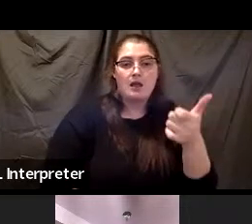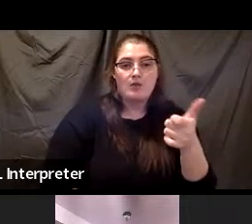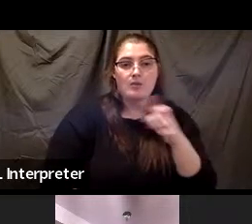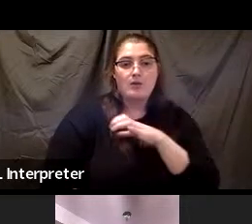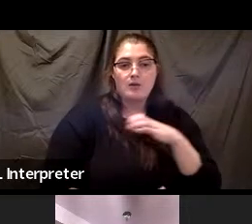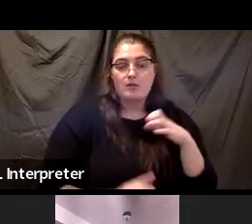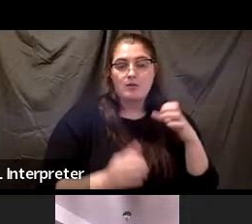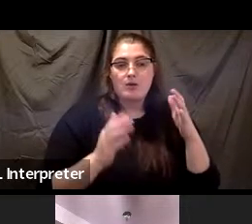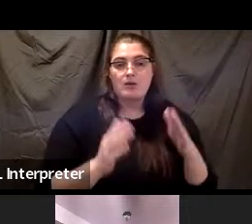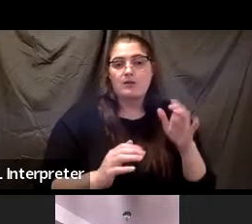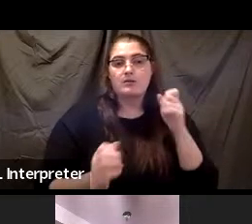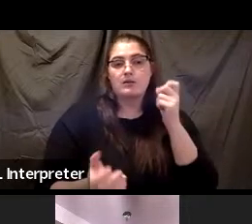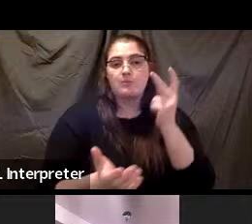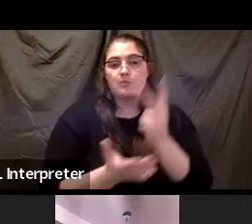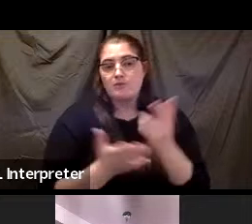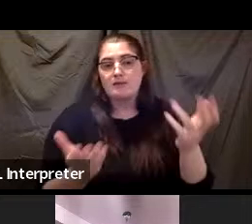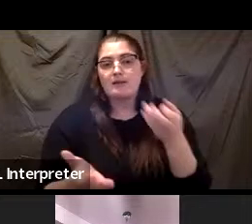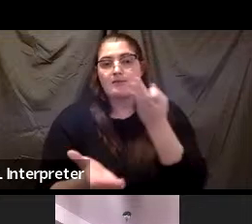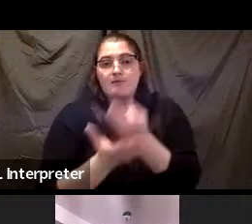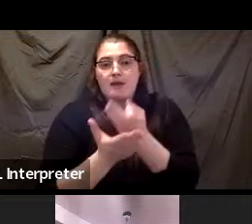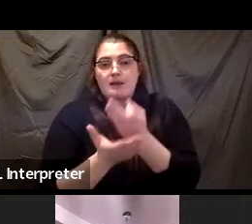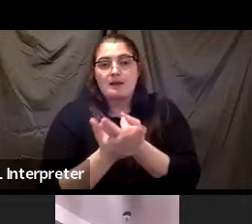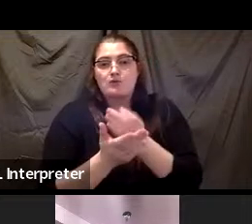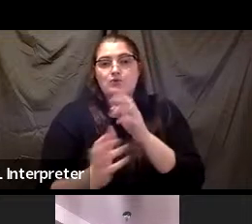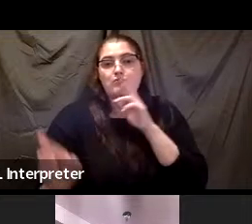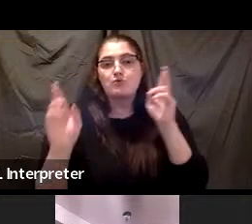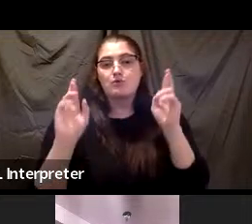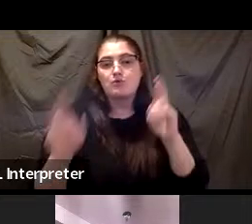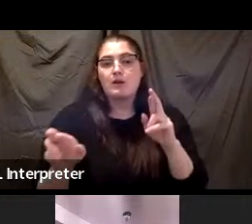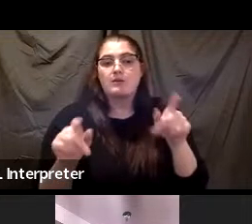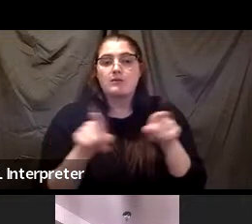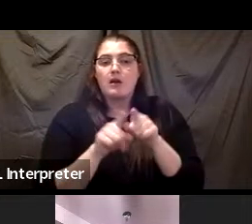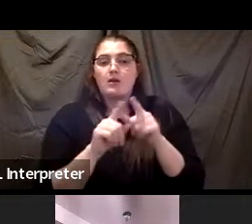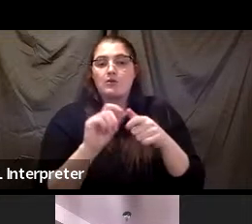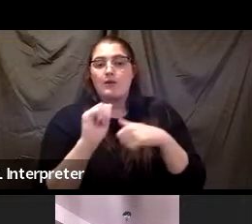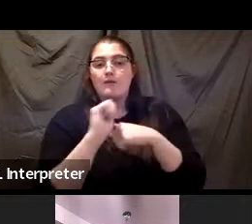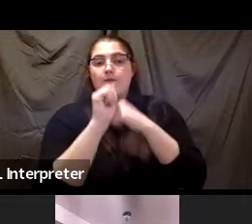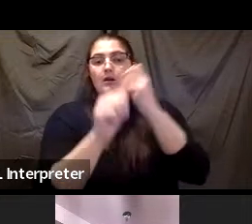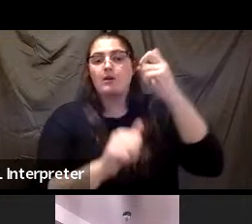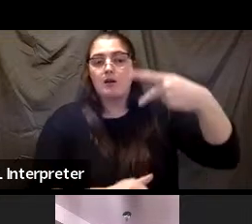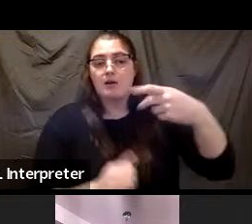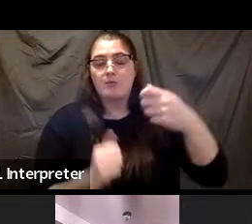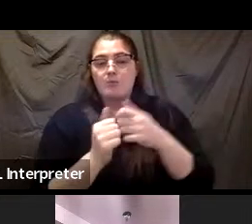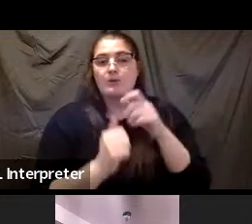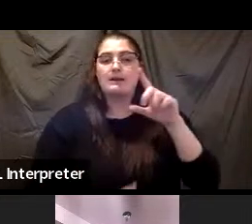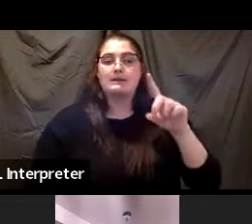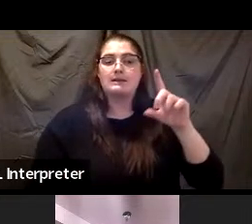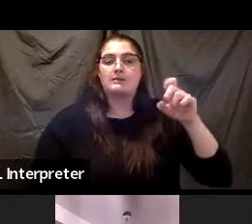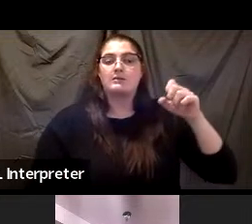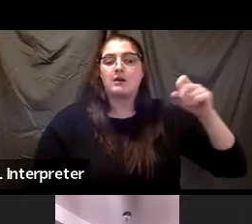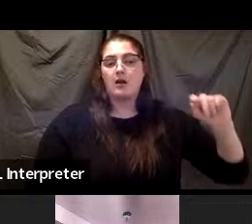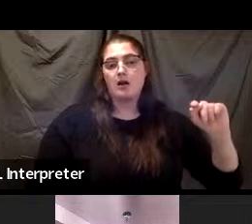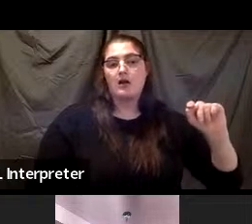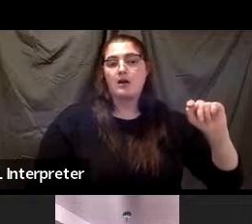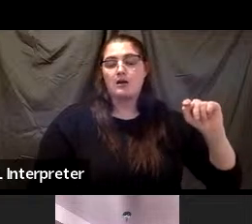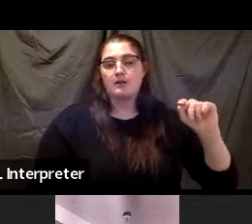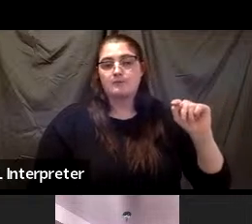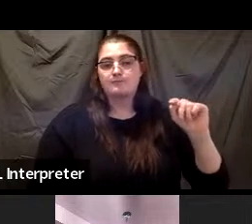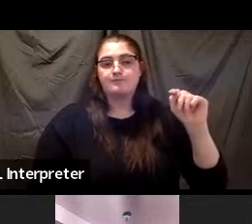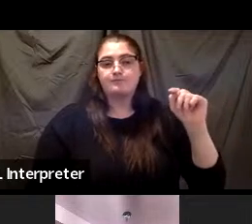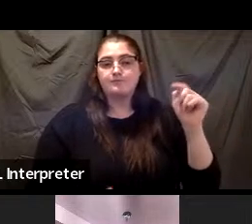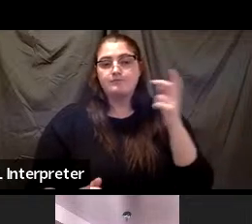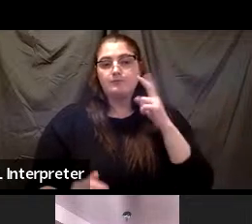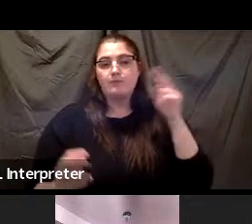financial request. Also, follow up with DDOT, the DDOT hearing, the